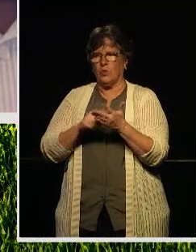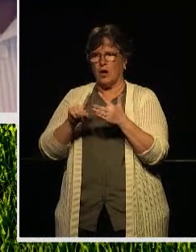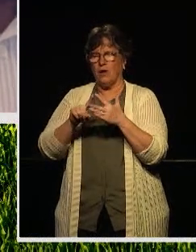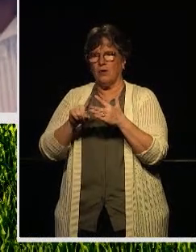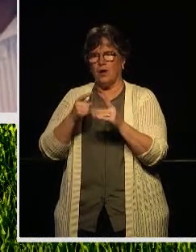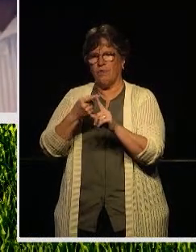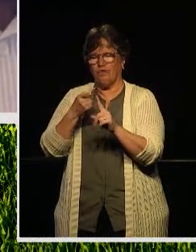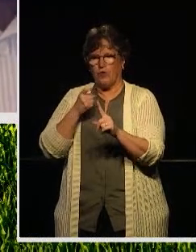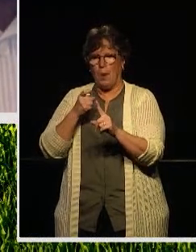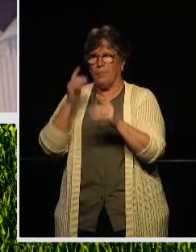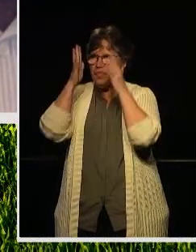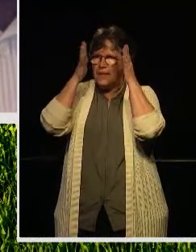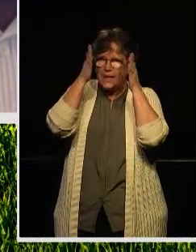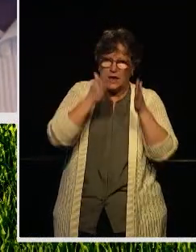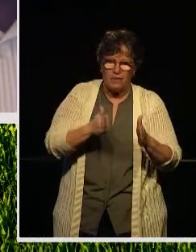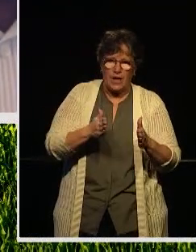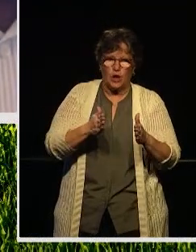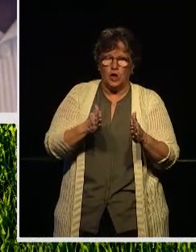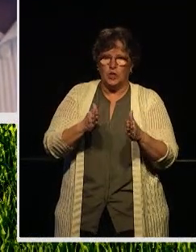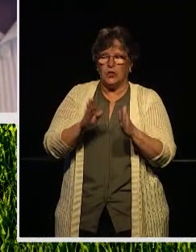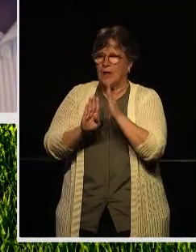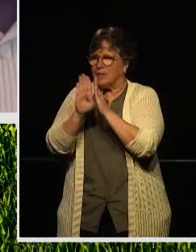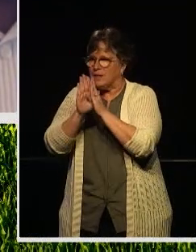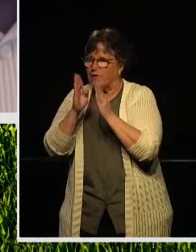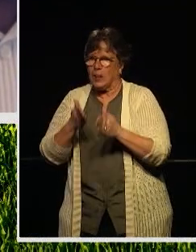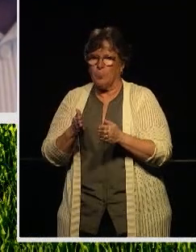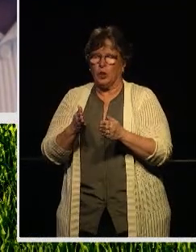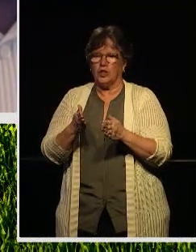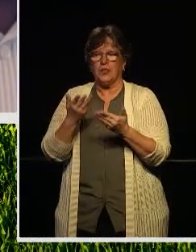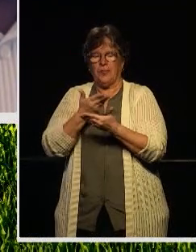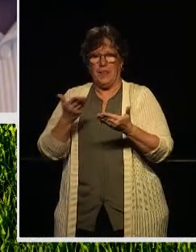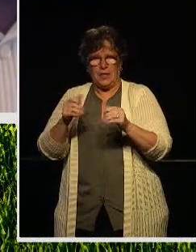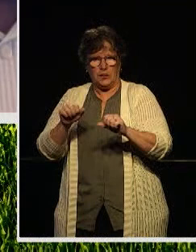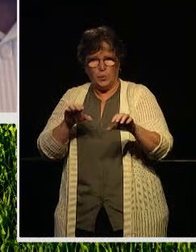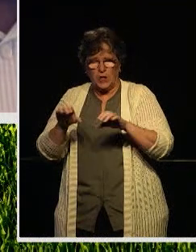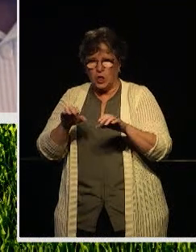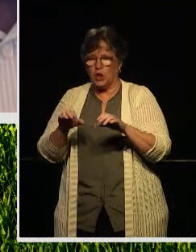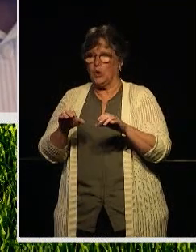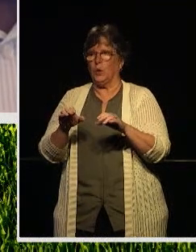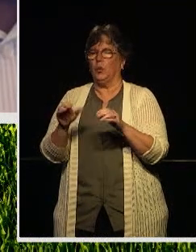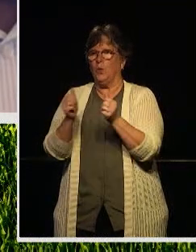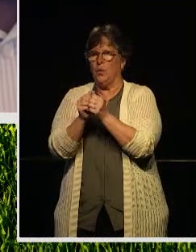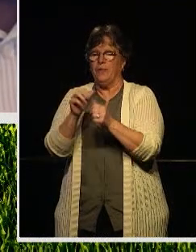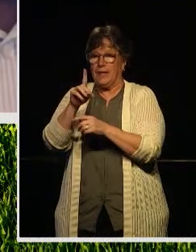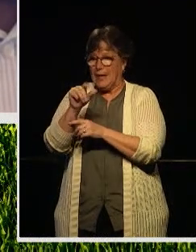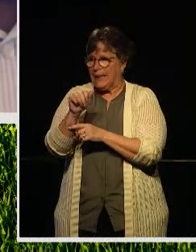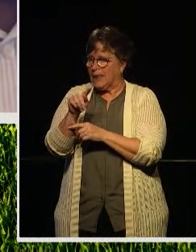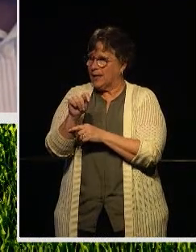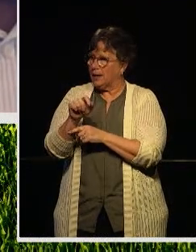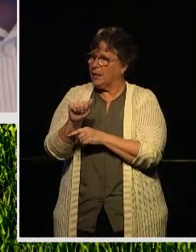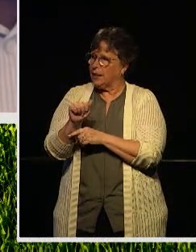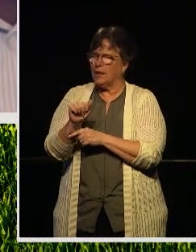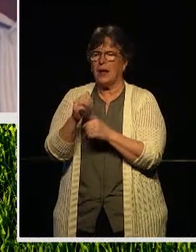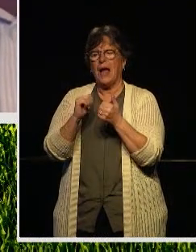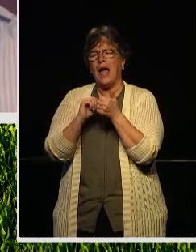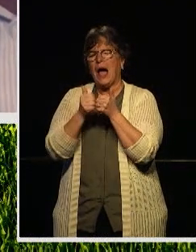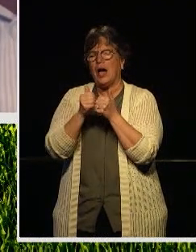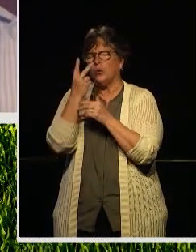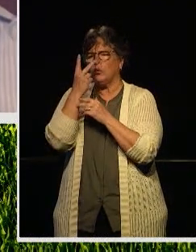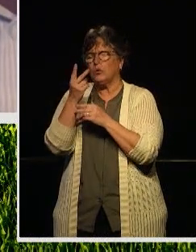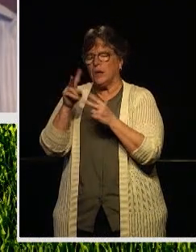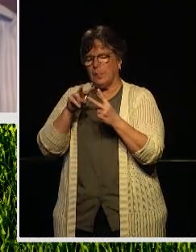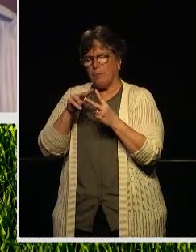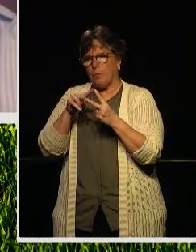the innovators, from the technologists. Here are the things we can do. You're missing the data. How do you see the partnership with